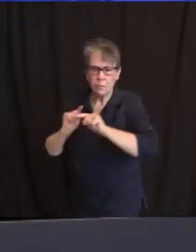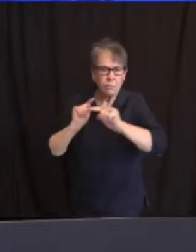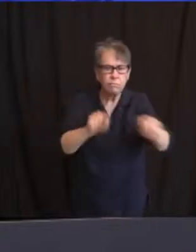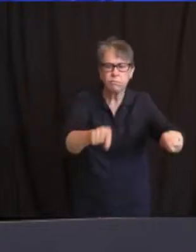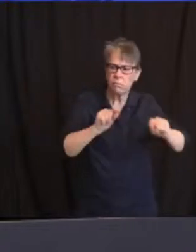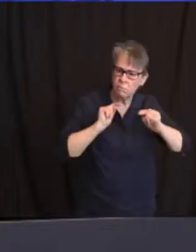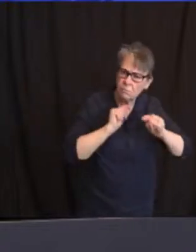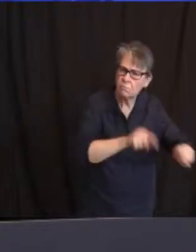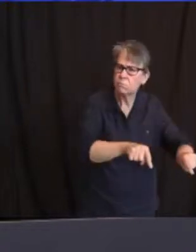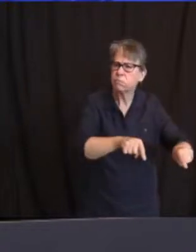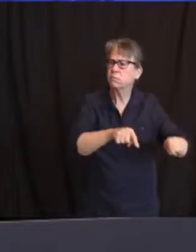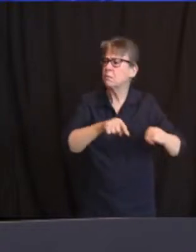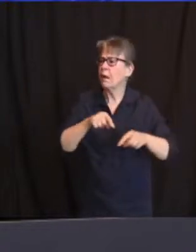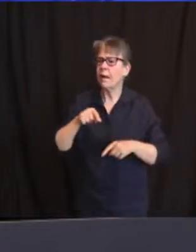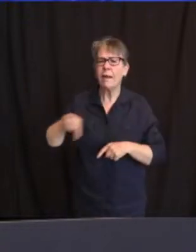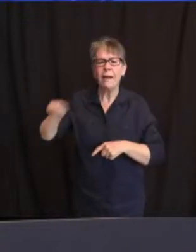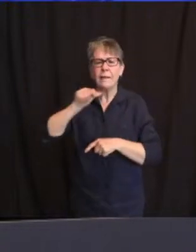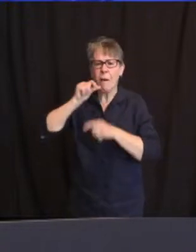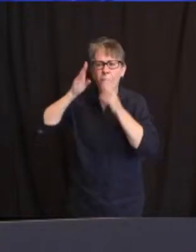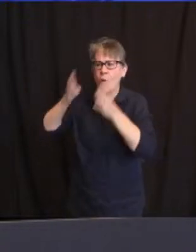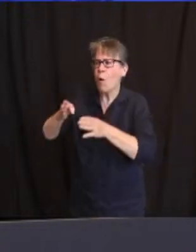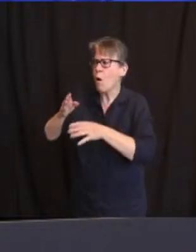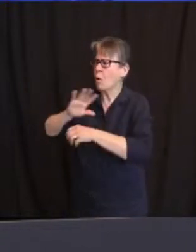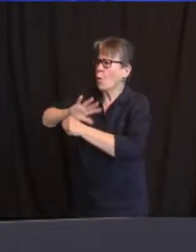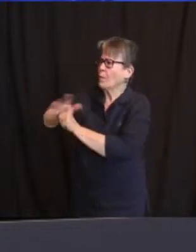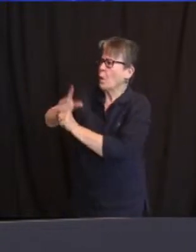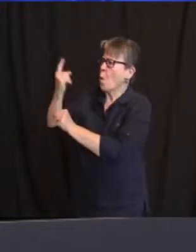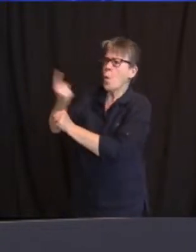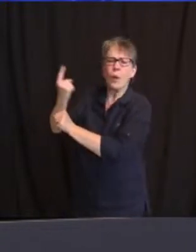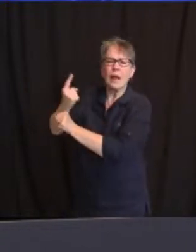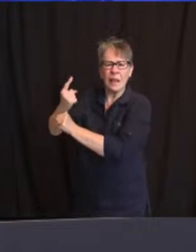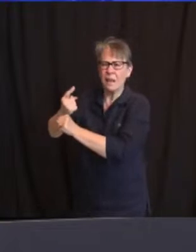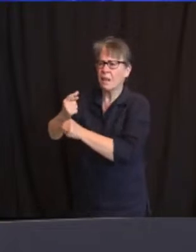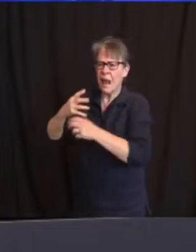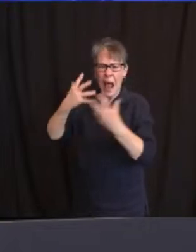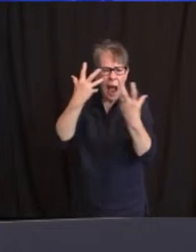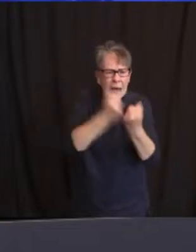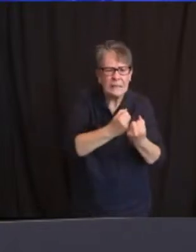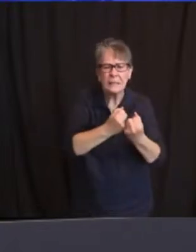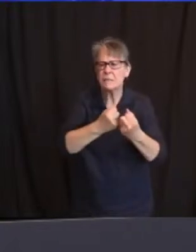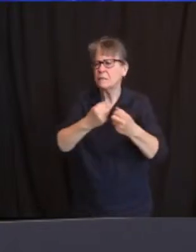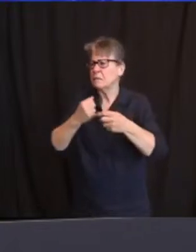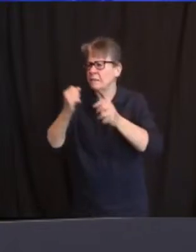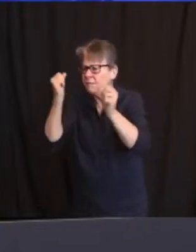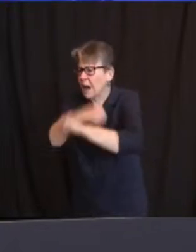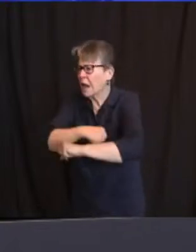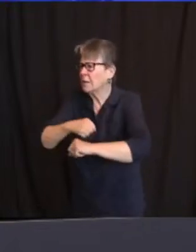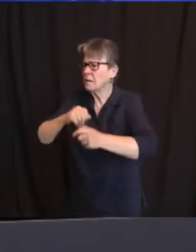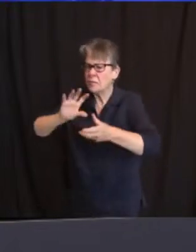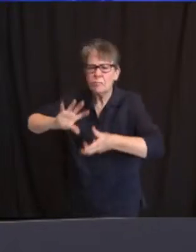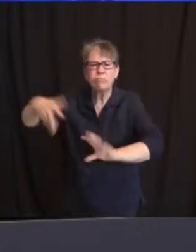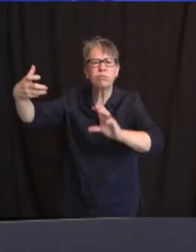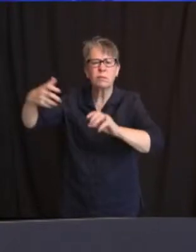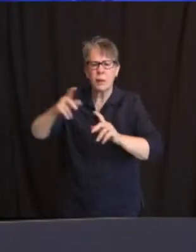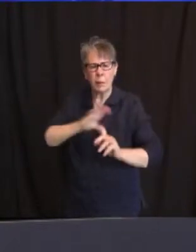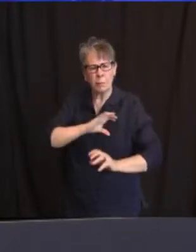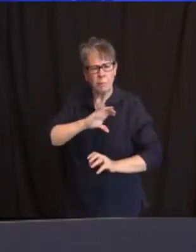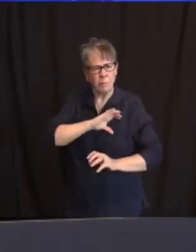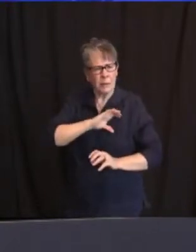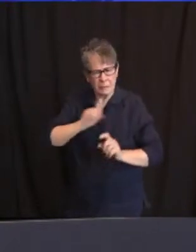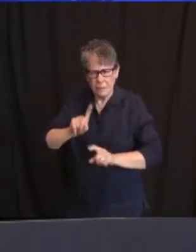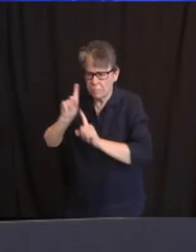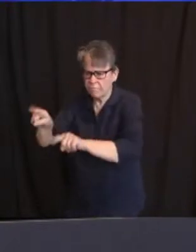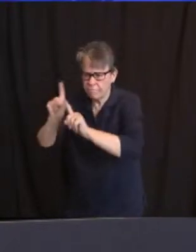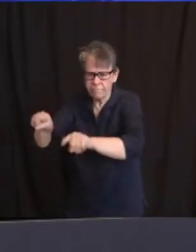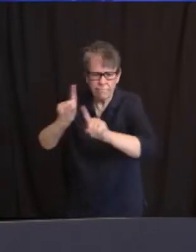to light a candle to note the lives and sacrifice of nearly 22,000 law enforcement officers, from Darius Quimby,